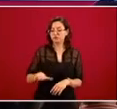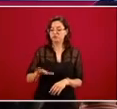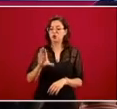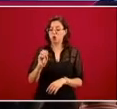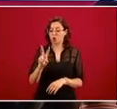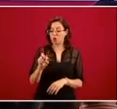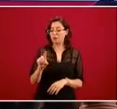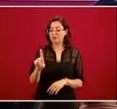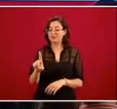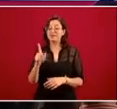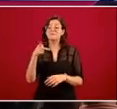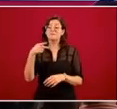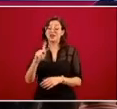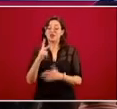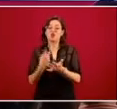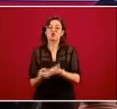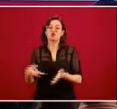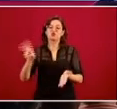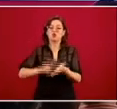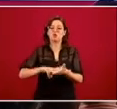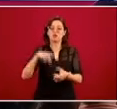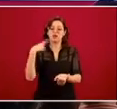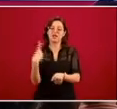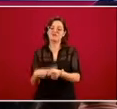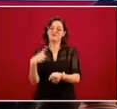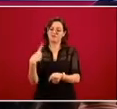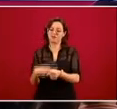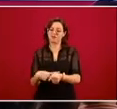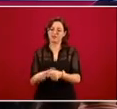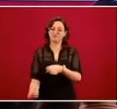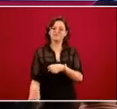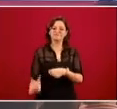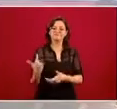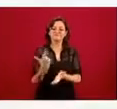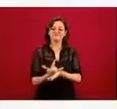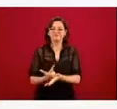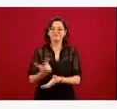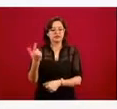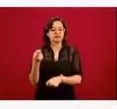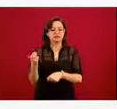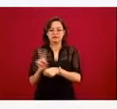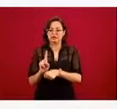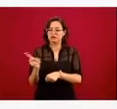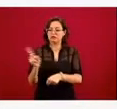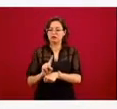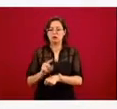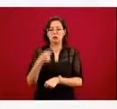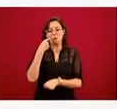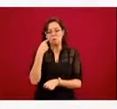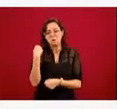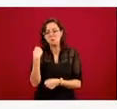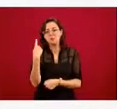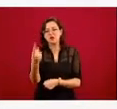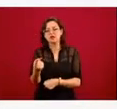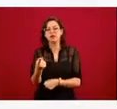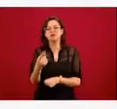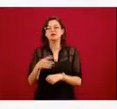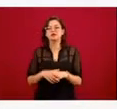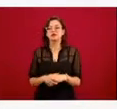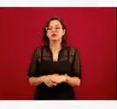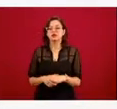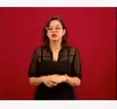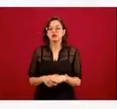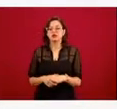Now here we can take a look at the death toll, and take a look at the death toll